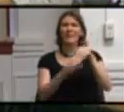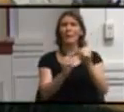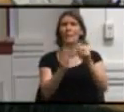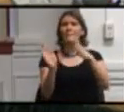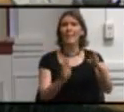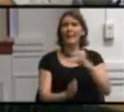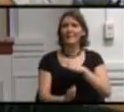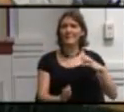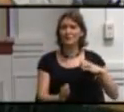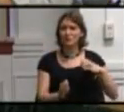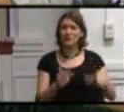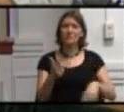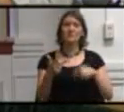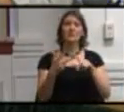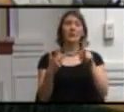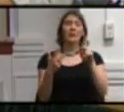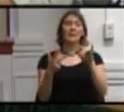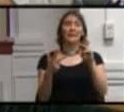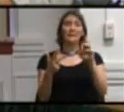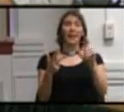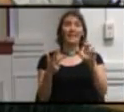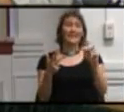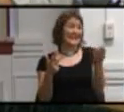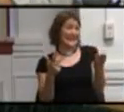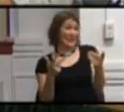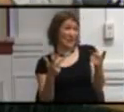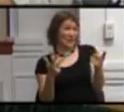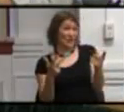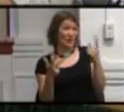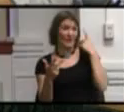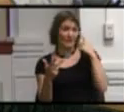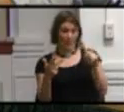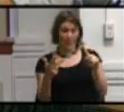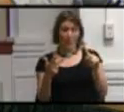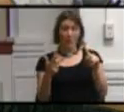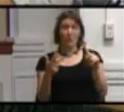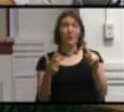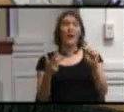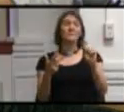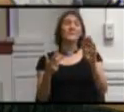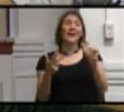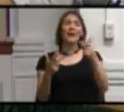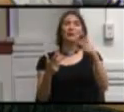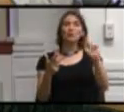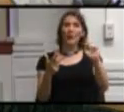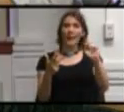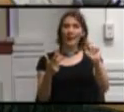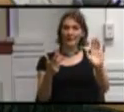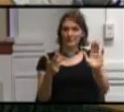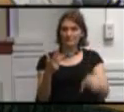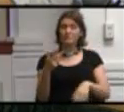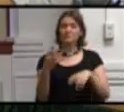expertise, Kim Ellison, who's here this evening, who's got expertise in granting, and then Russell Rice,